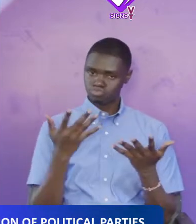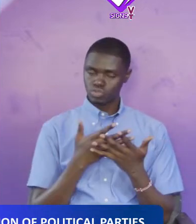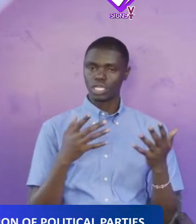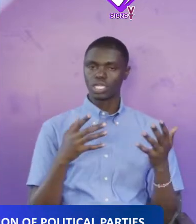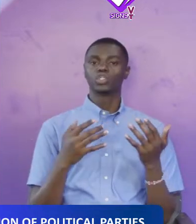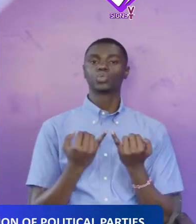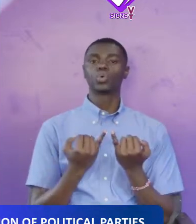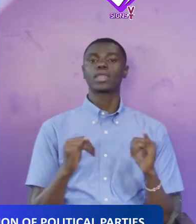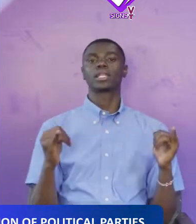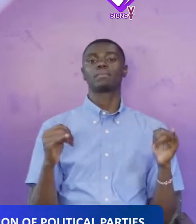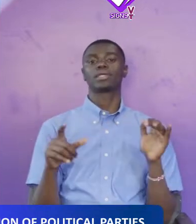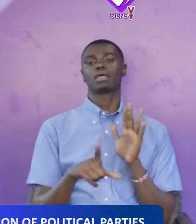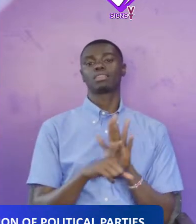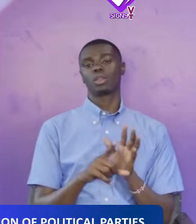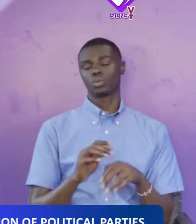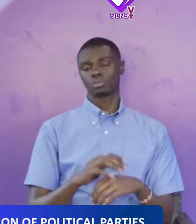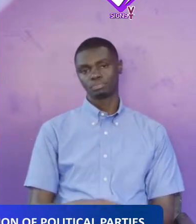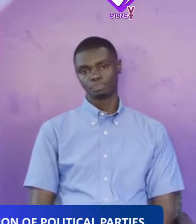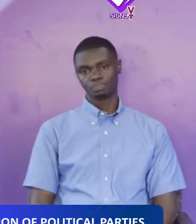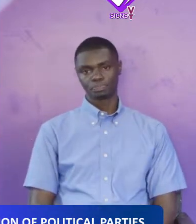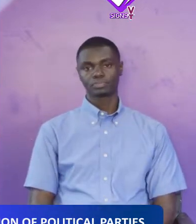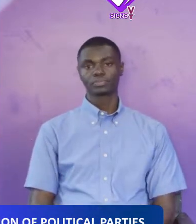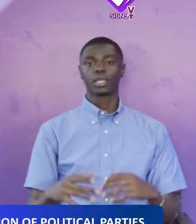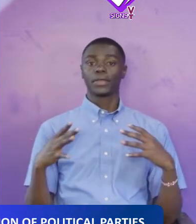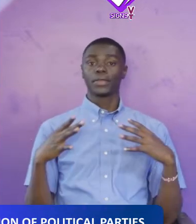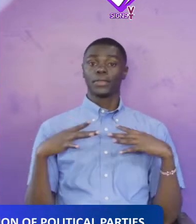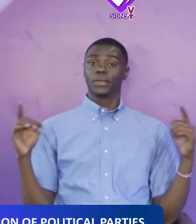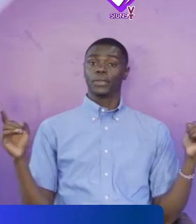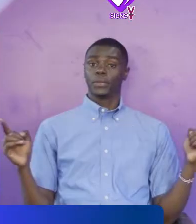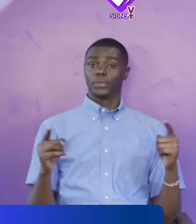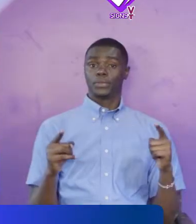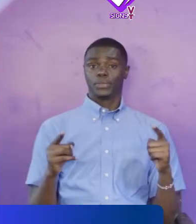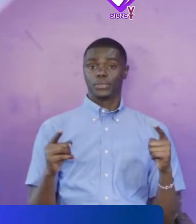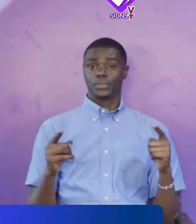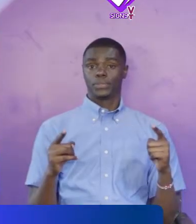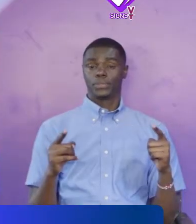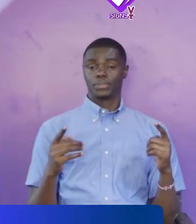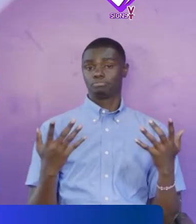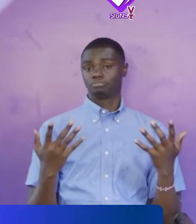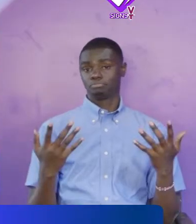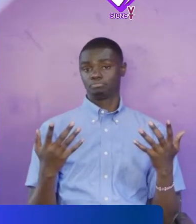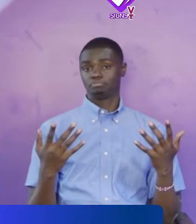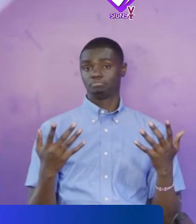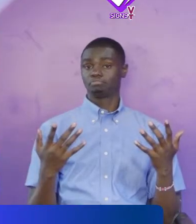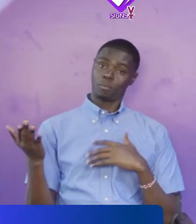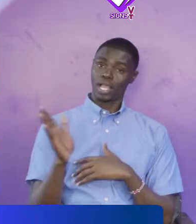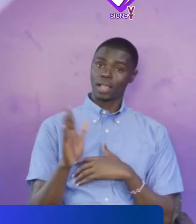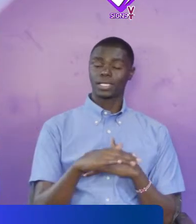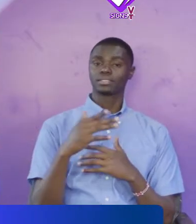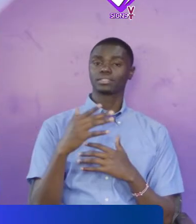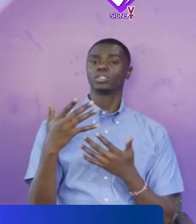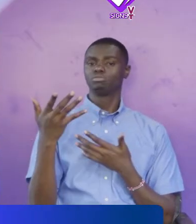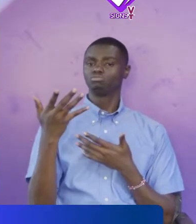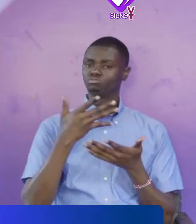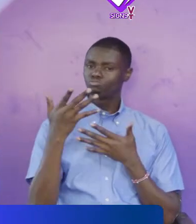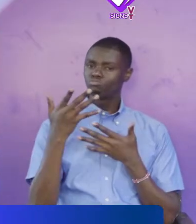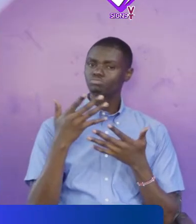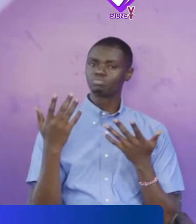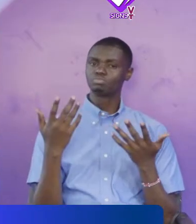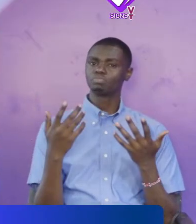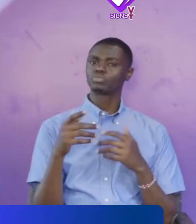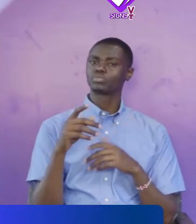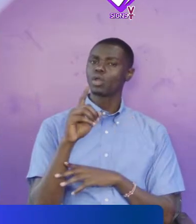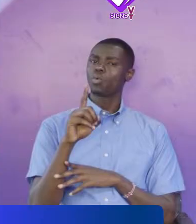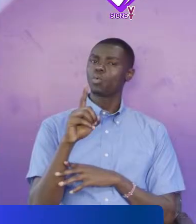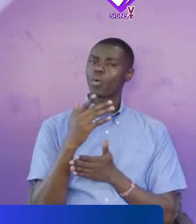is. Yeah. Yes. Oh, all right. Yeah. Now let us take that break that I had requested for. Okay. When we come back, we're going to be talking about one